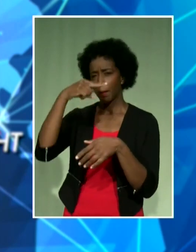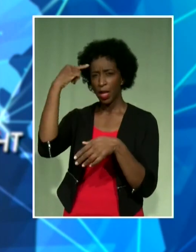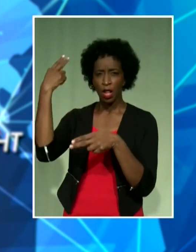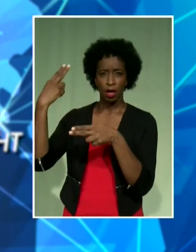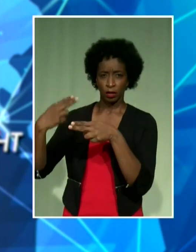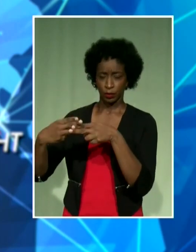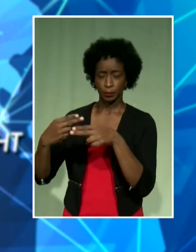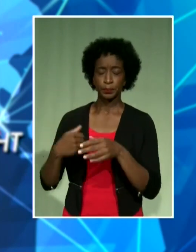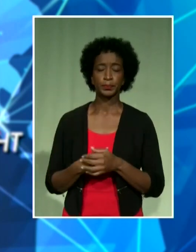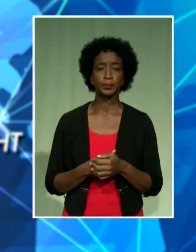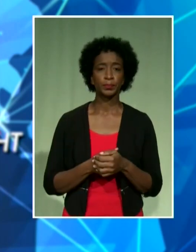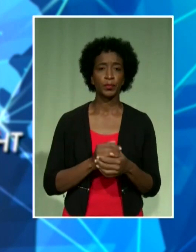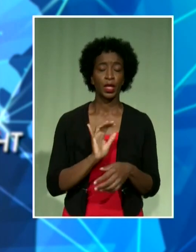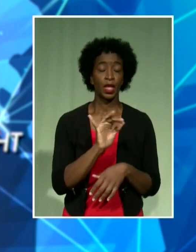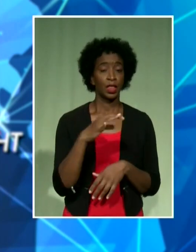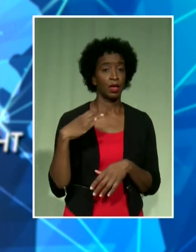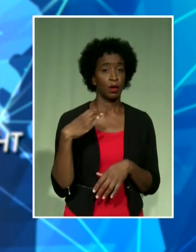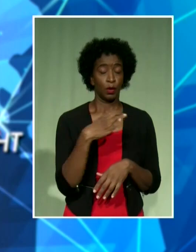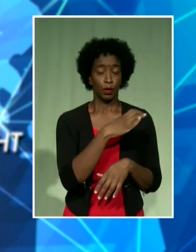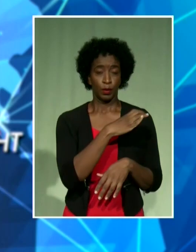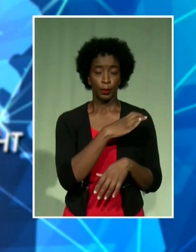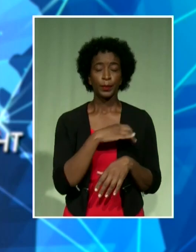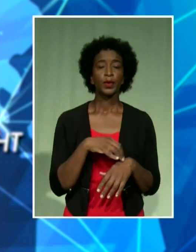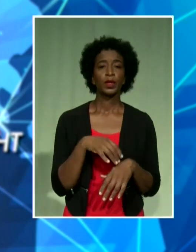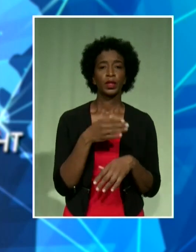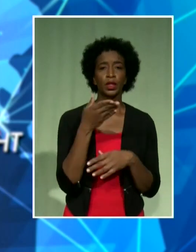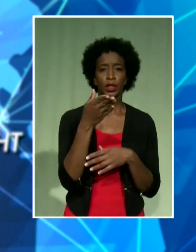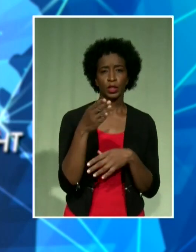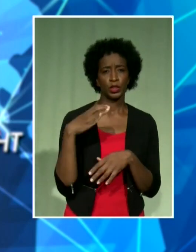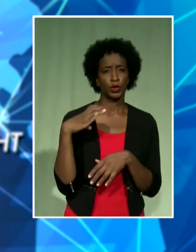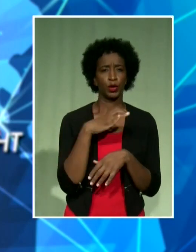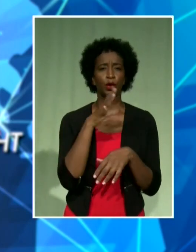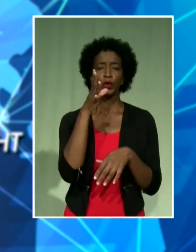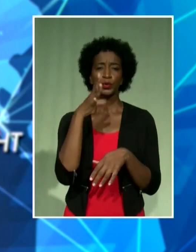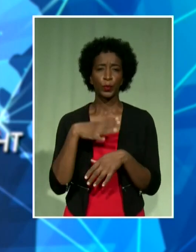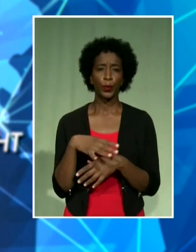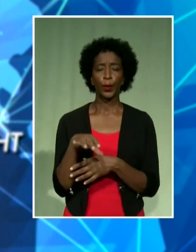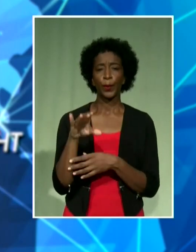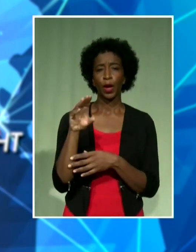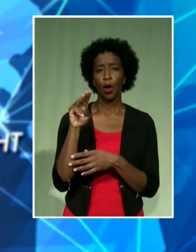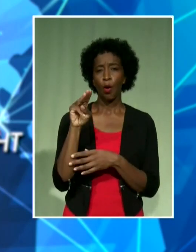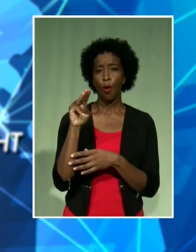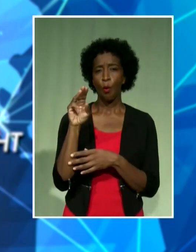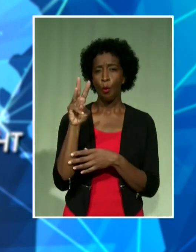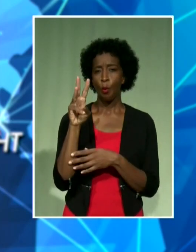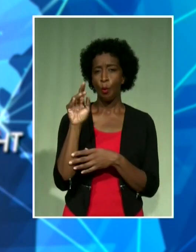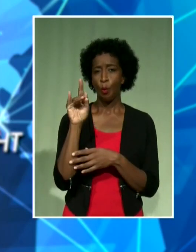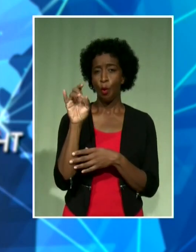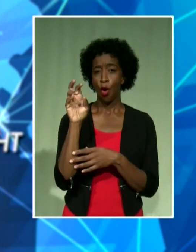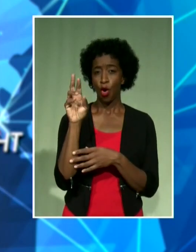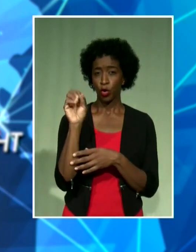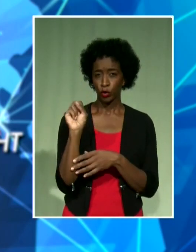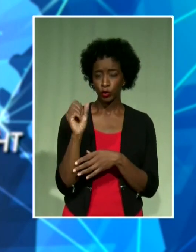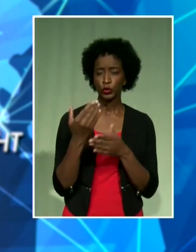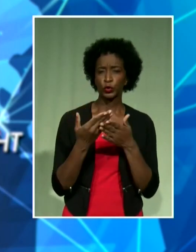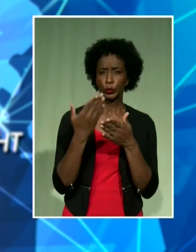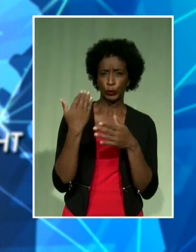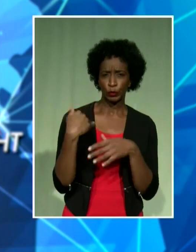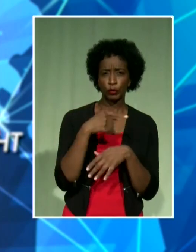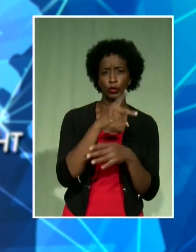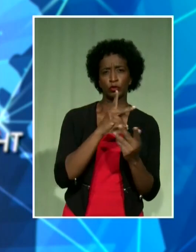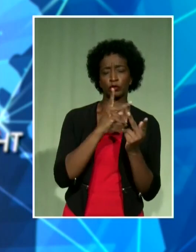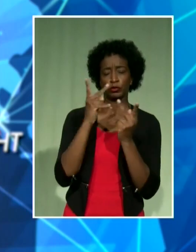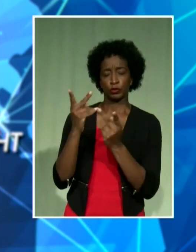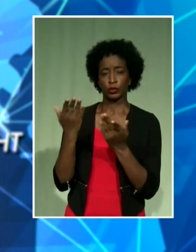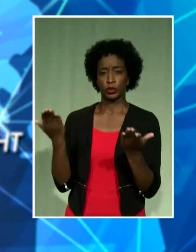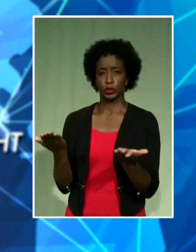Waters, was a follow-up to a meeting between CARICOM and some representatives of the Financial Services Committee held here in Barbados back in April.